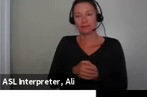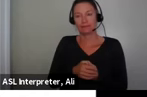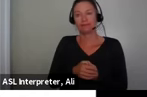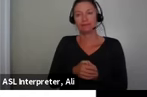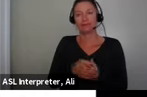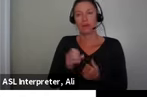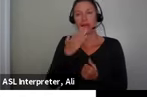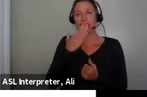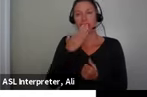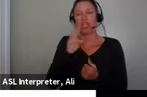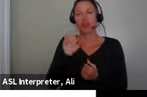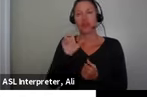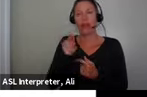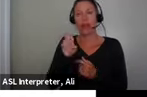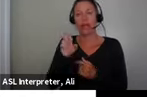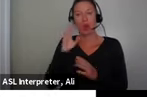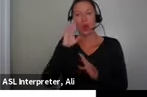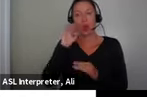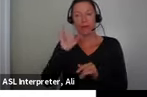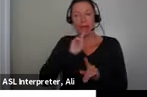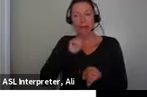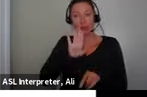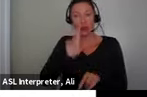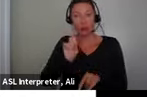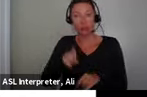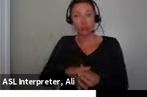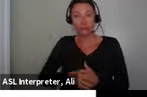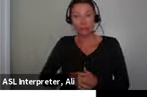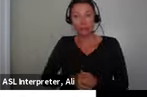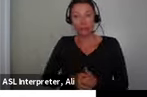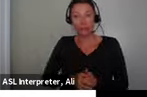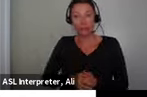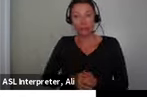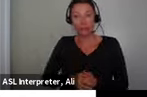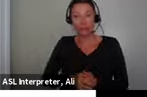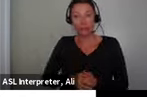Thank you, Wayne. I hope that answered your question.